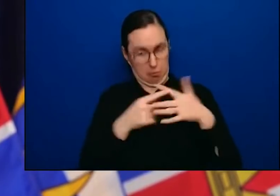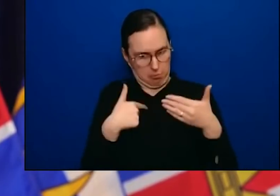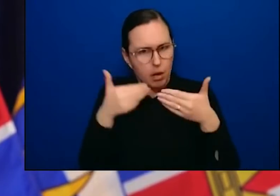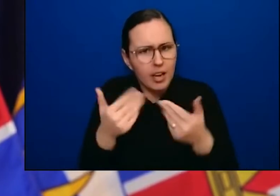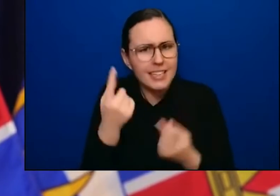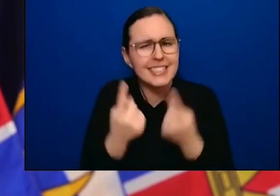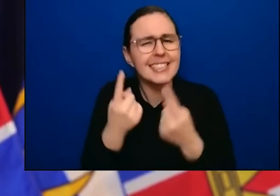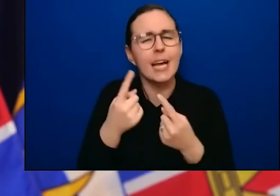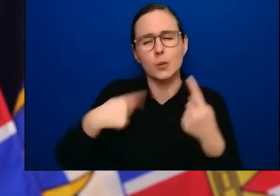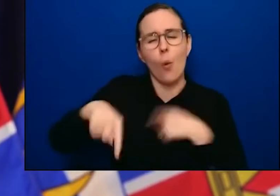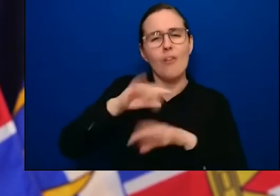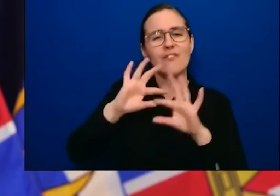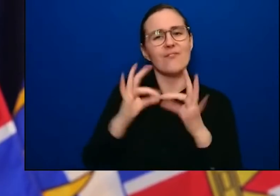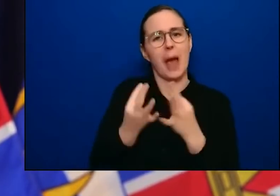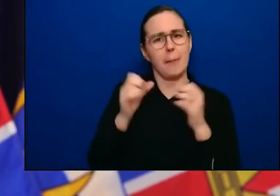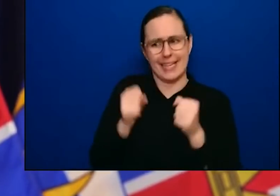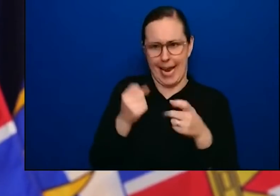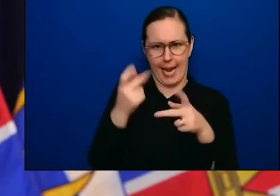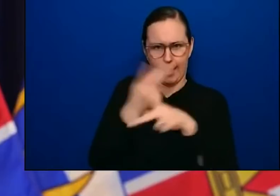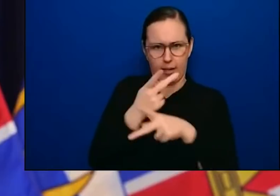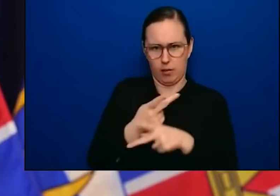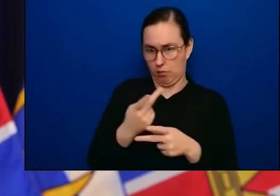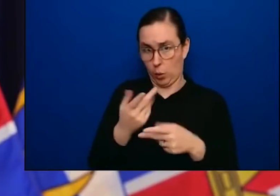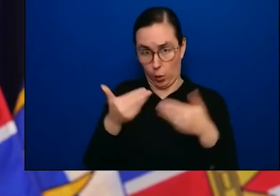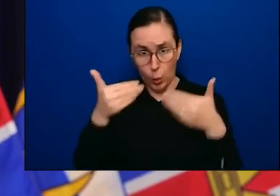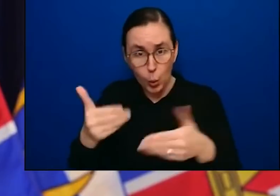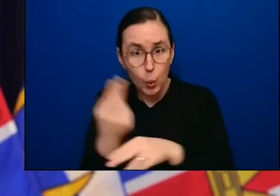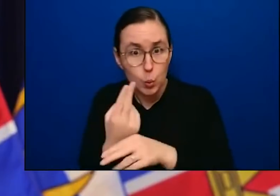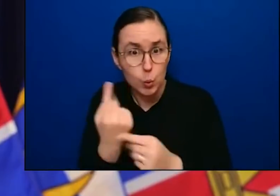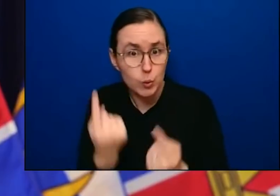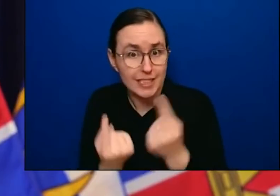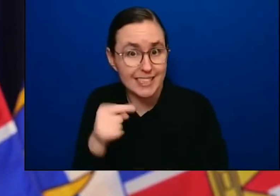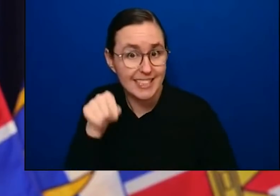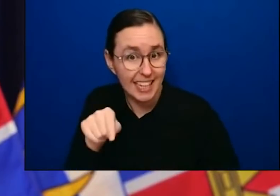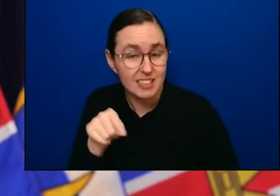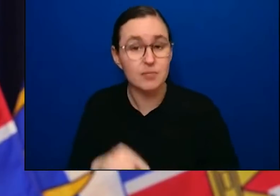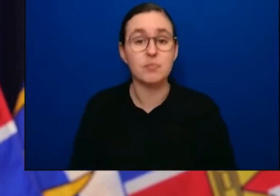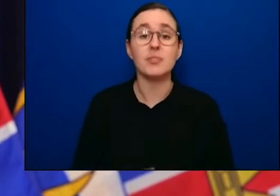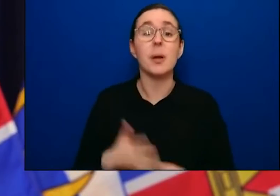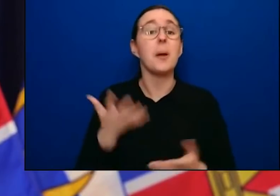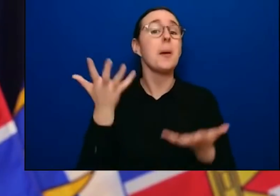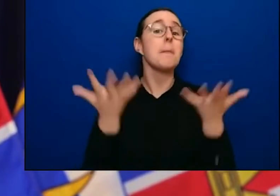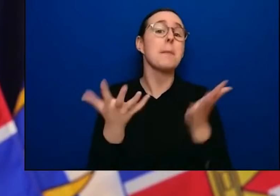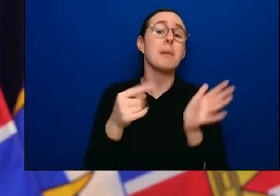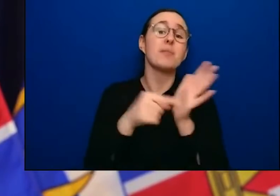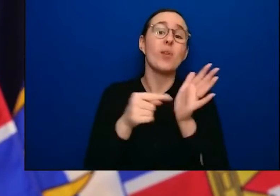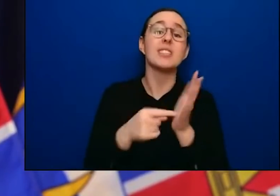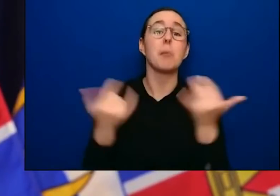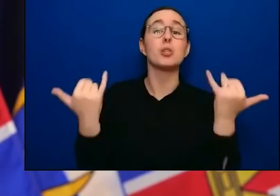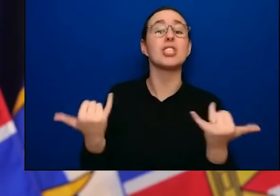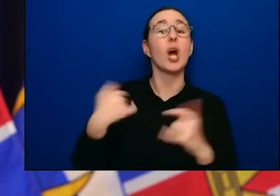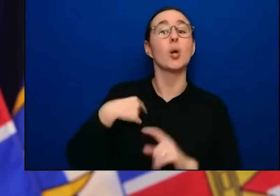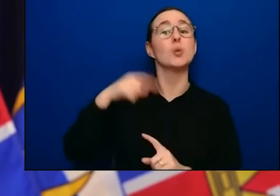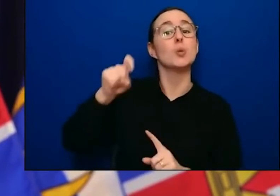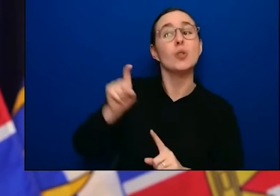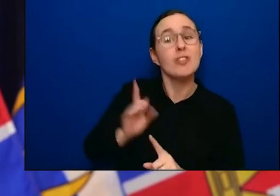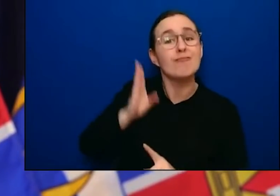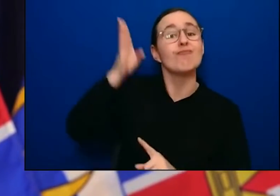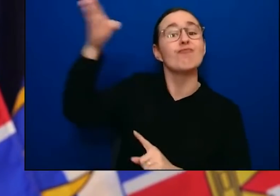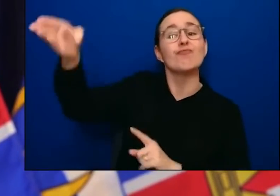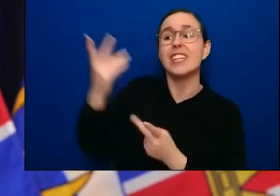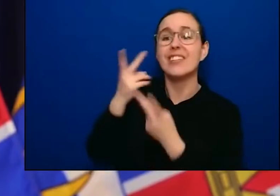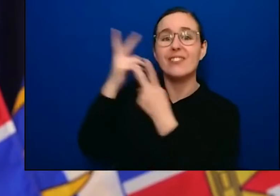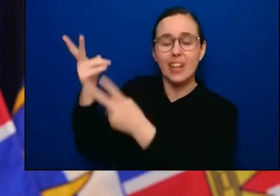elderly person or whether you need to stay away from your grandparents for a couple of days. So it's to help you make